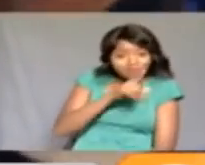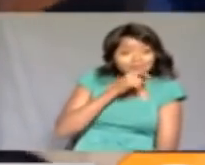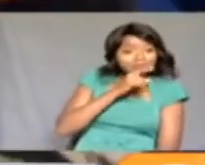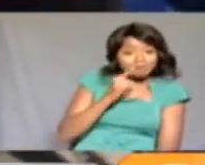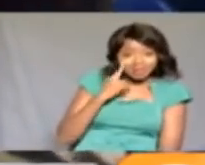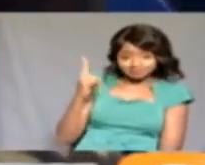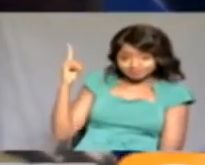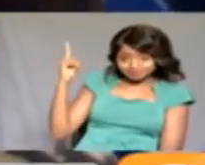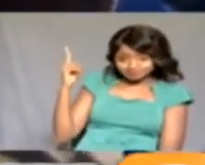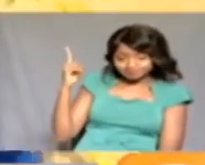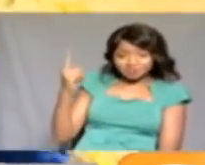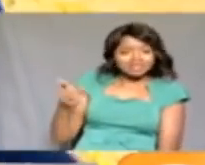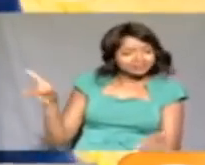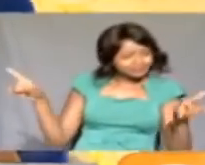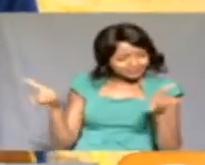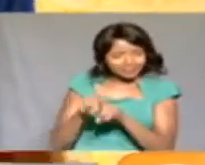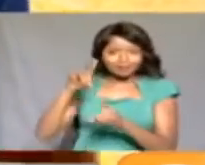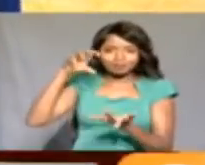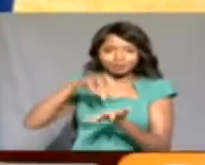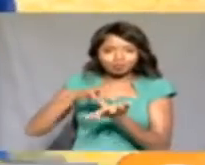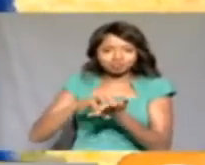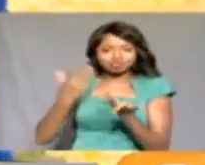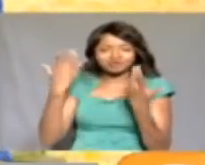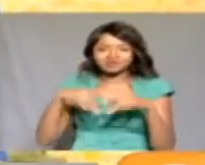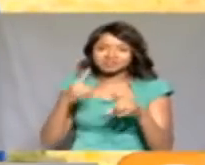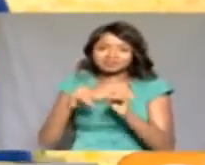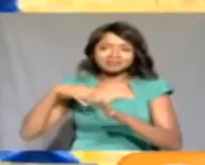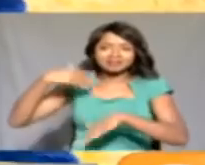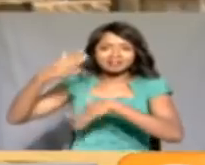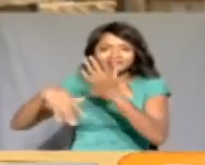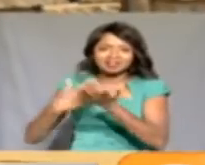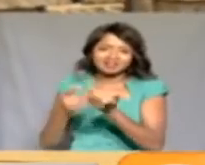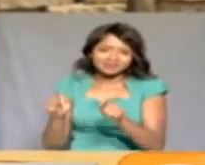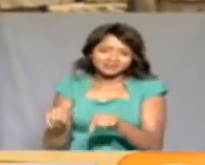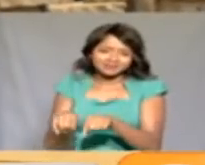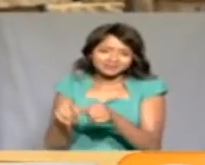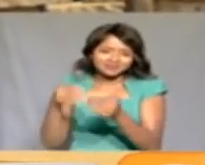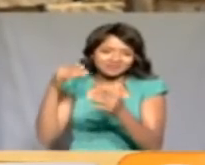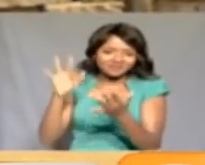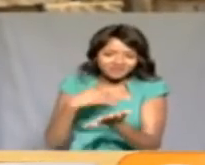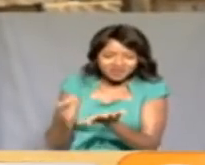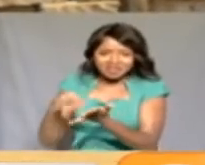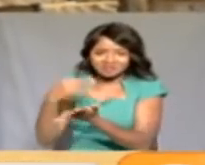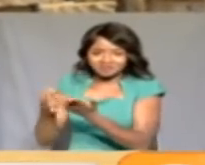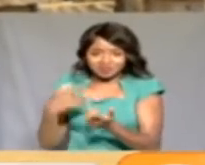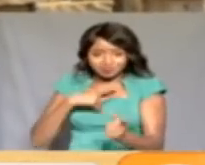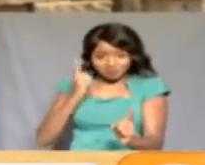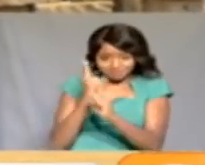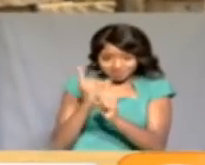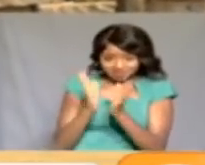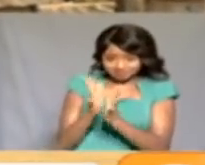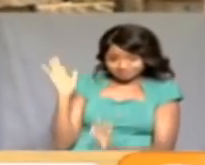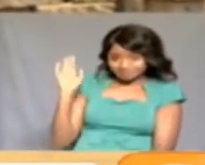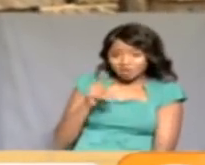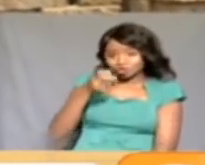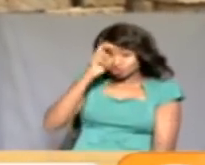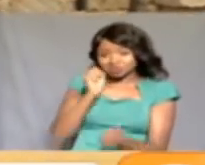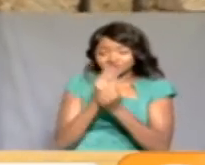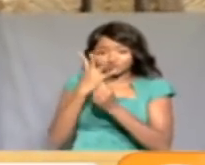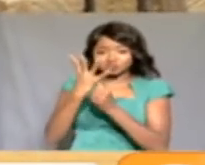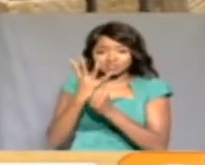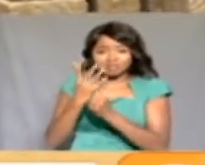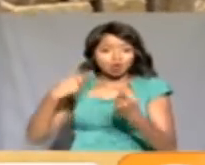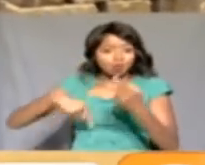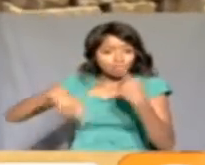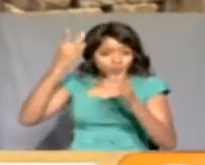same course 5 years ago, but has had mixed fortune since then. We caught up with the 2014 London Marathon champion, who